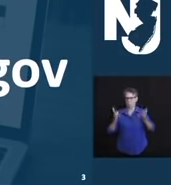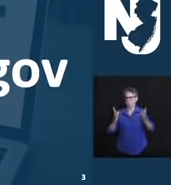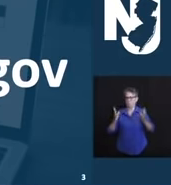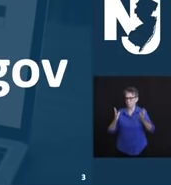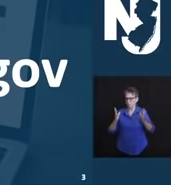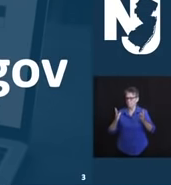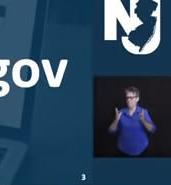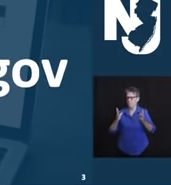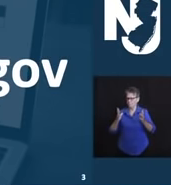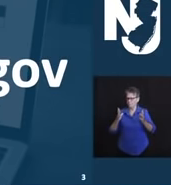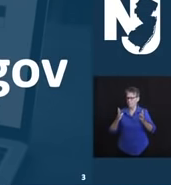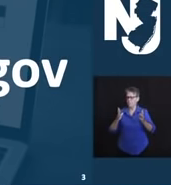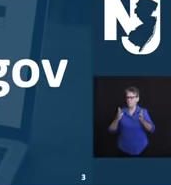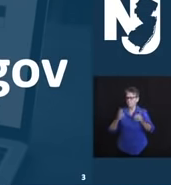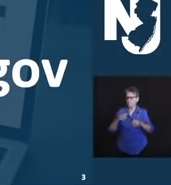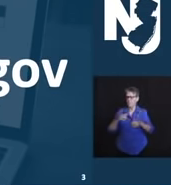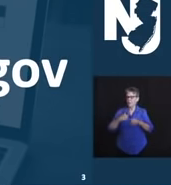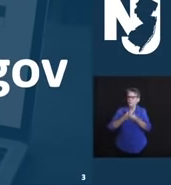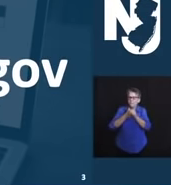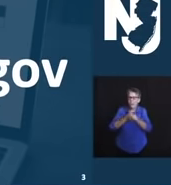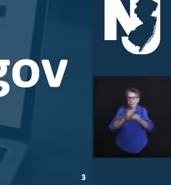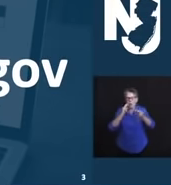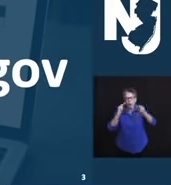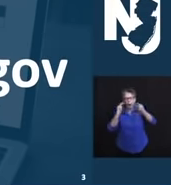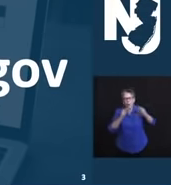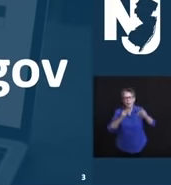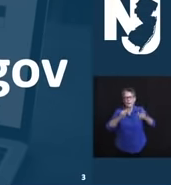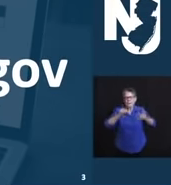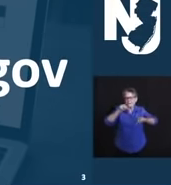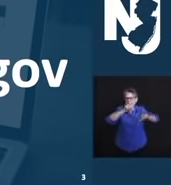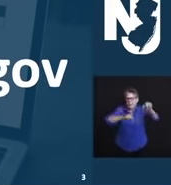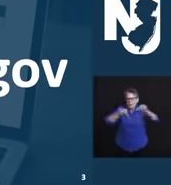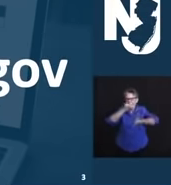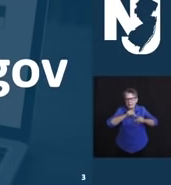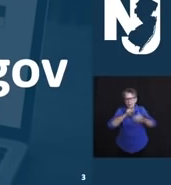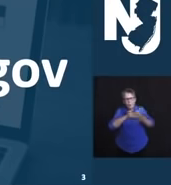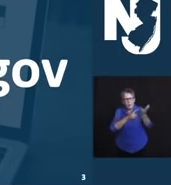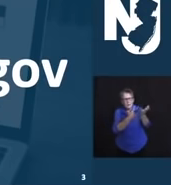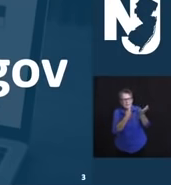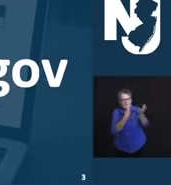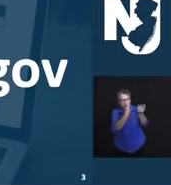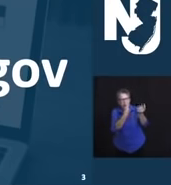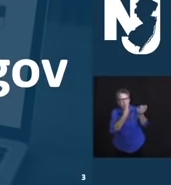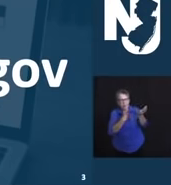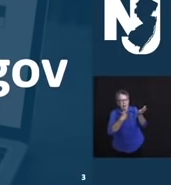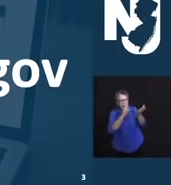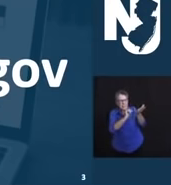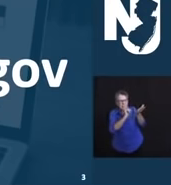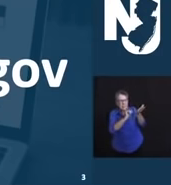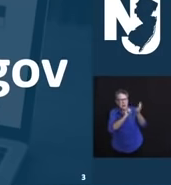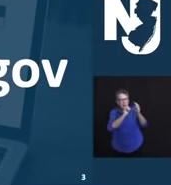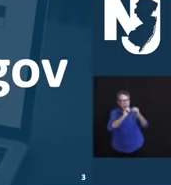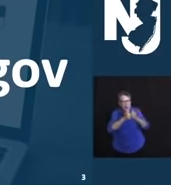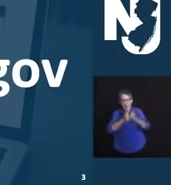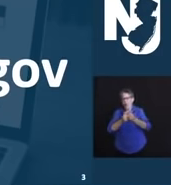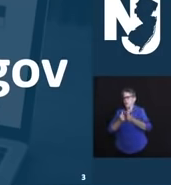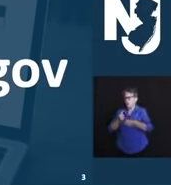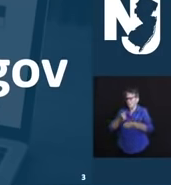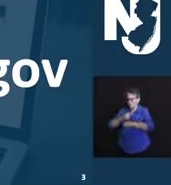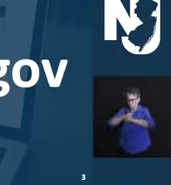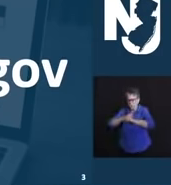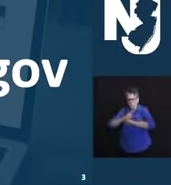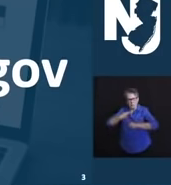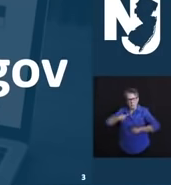a whole lot we don't know about this virus, any of us, from Tony Fauci and Debbie Birx and all the other experts, Judy, right on